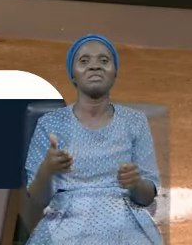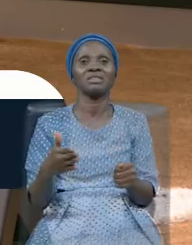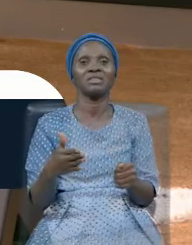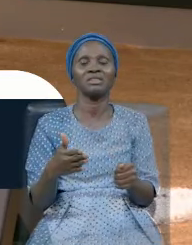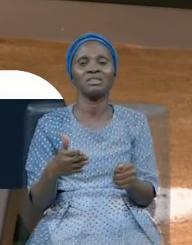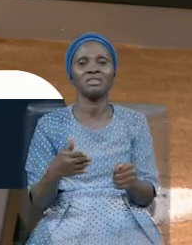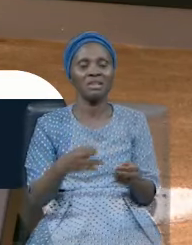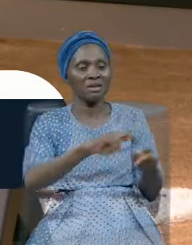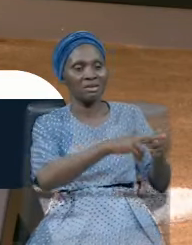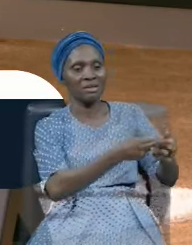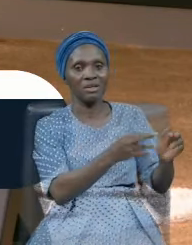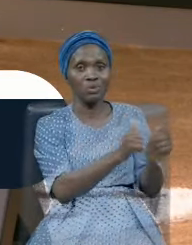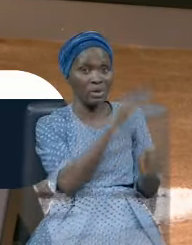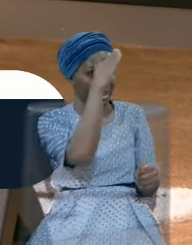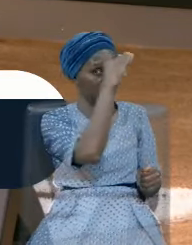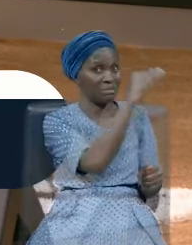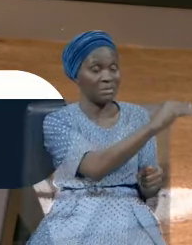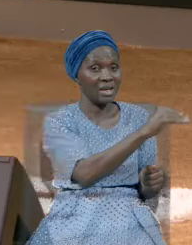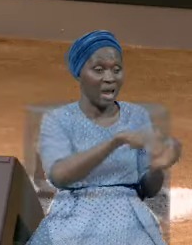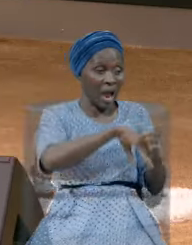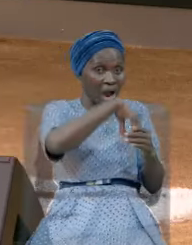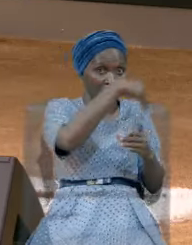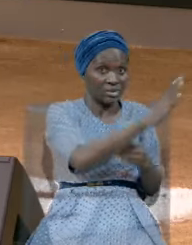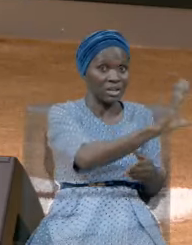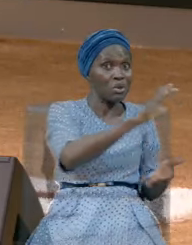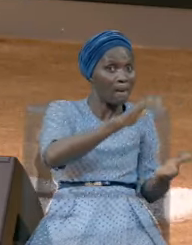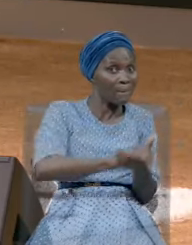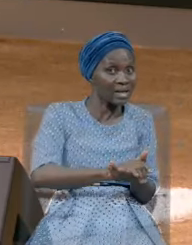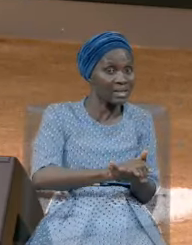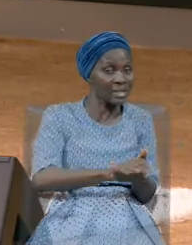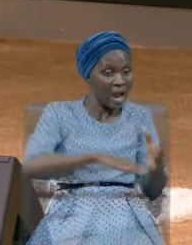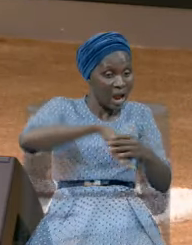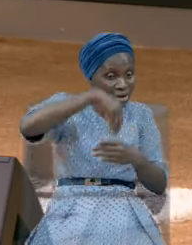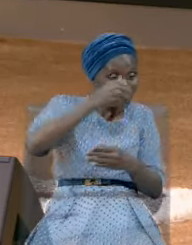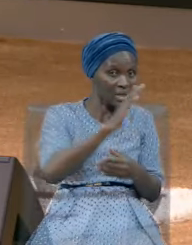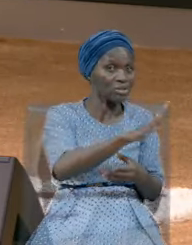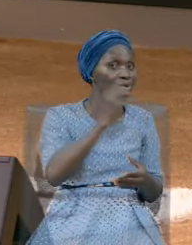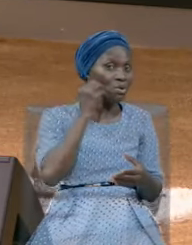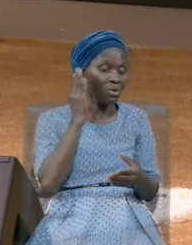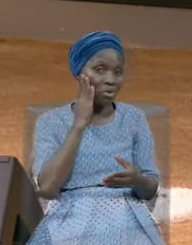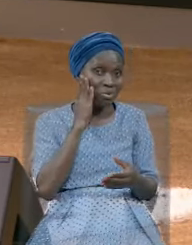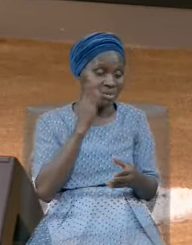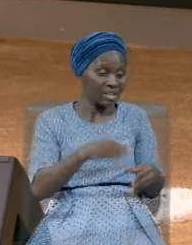home what only belongs to your husband. Grace, grace. They think